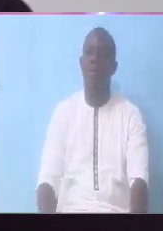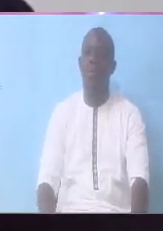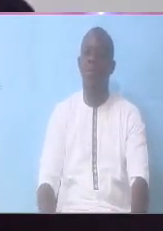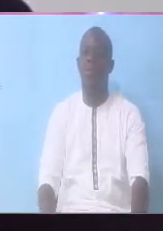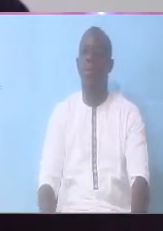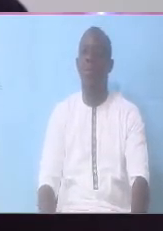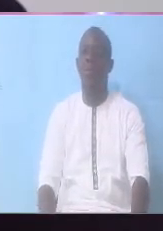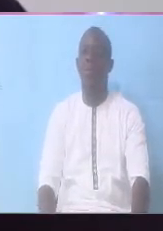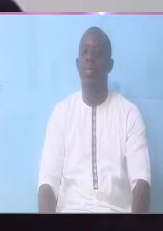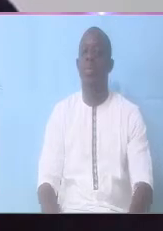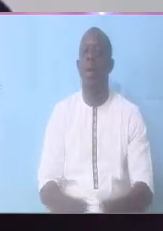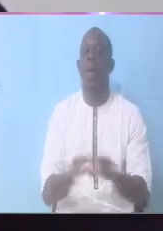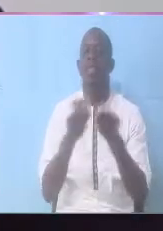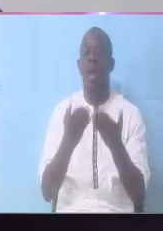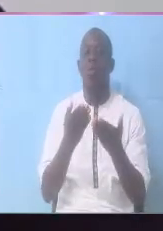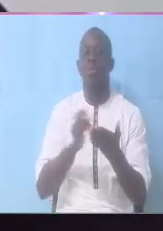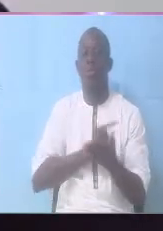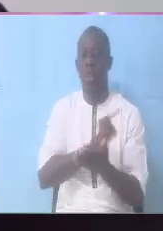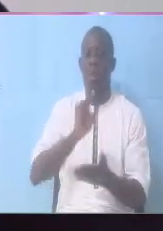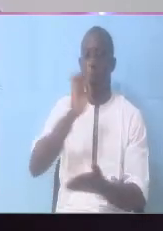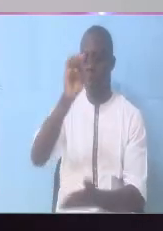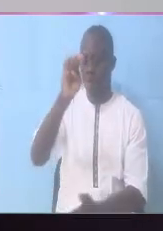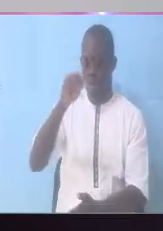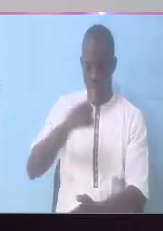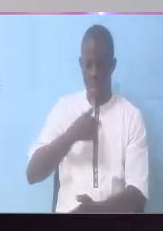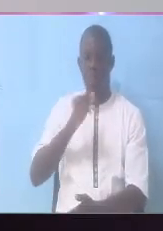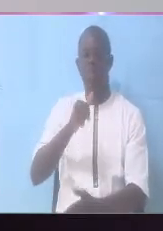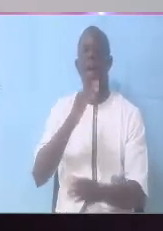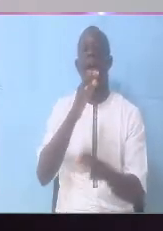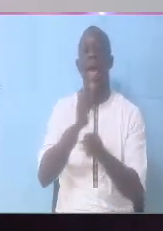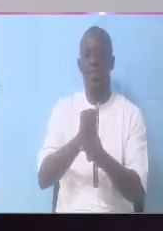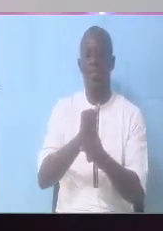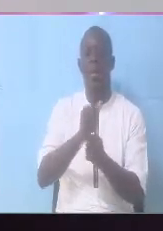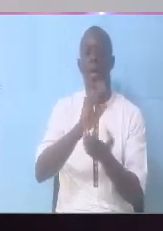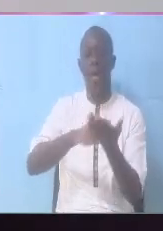So they call on me to come and interpret between them.